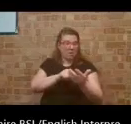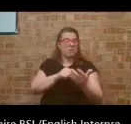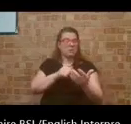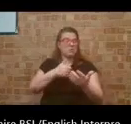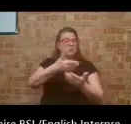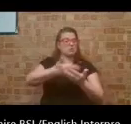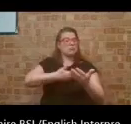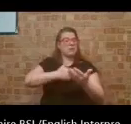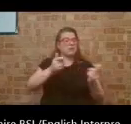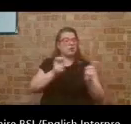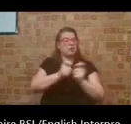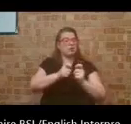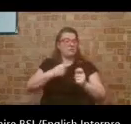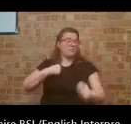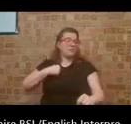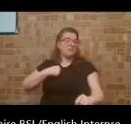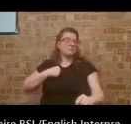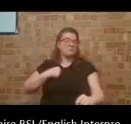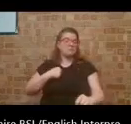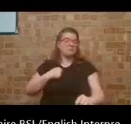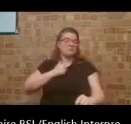me.